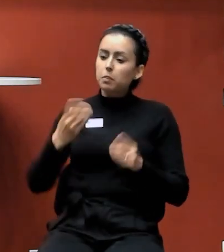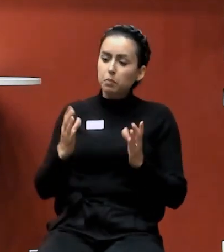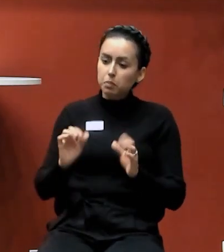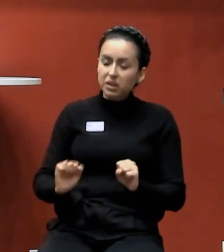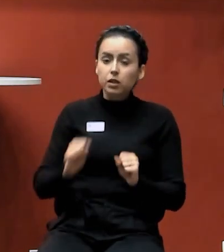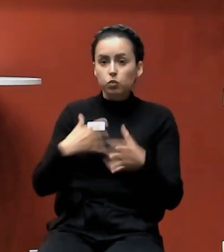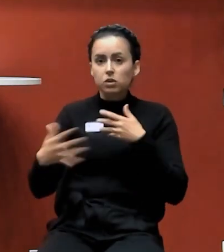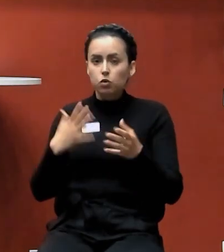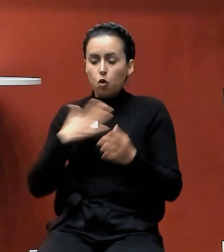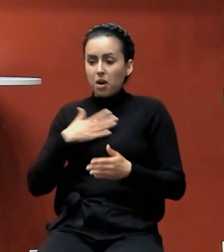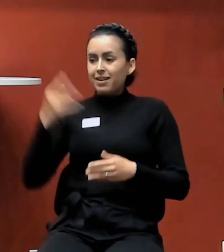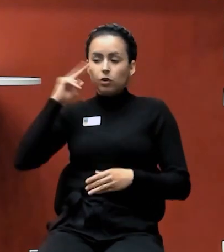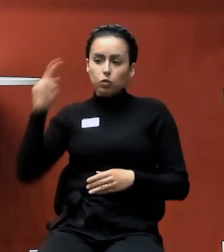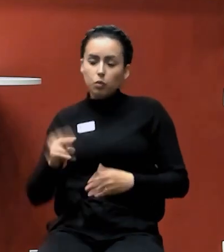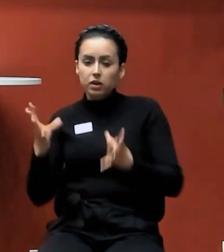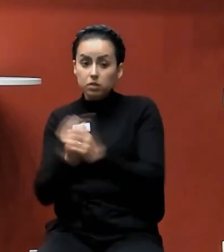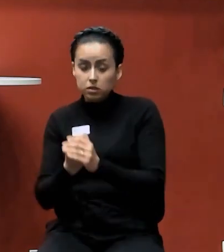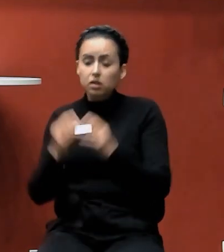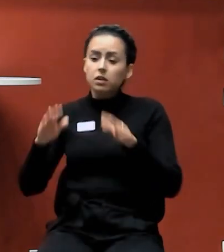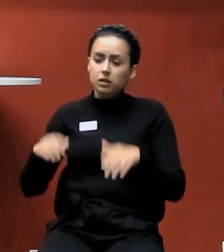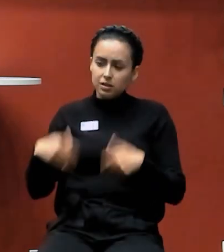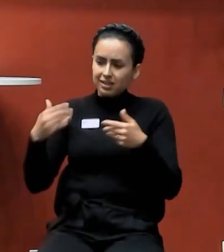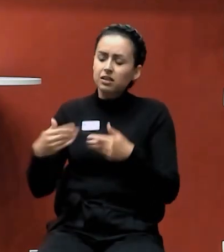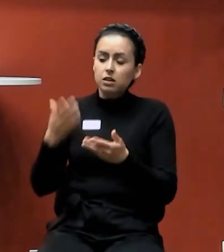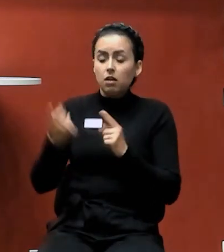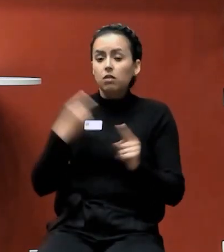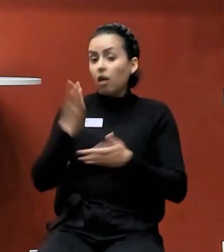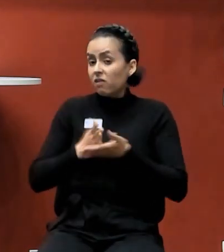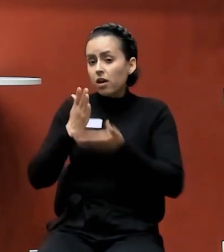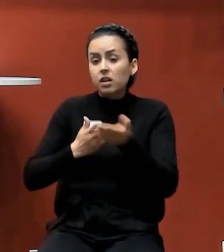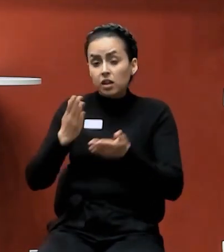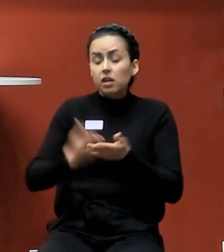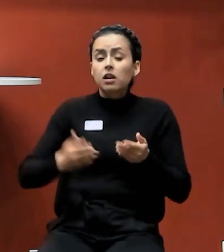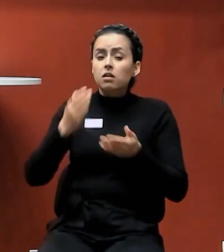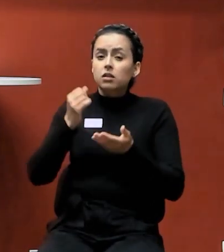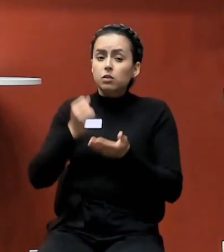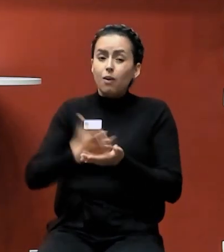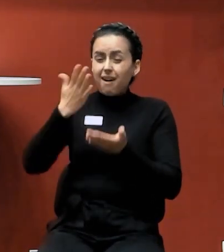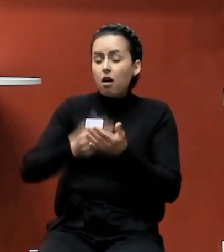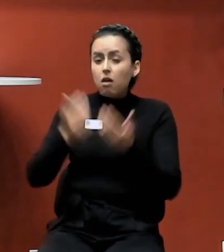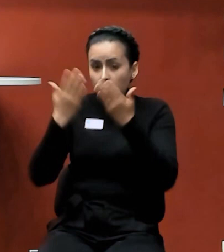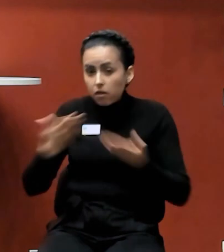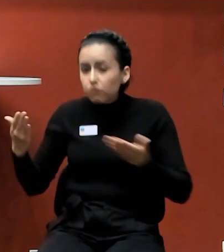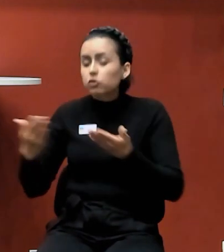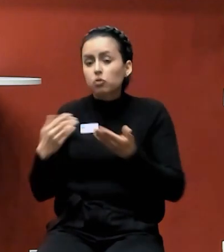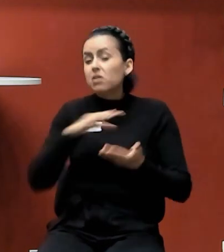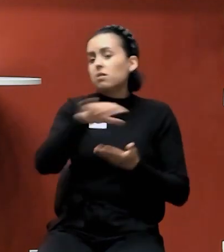will start to make sense and I'll start to appreciate everyone. I think this will help a lot.